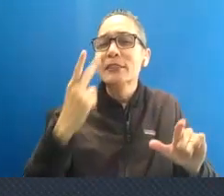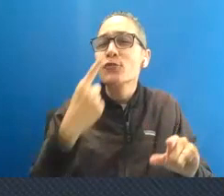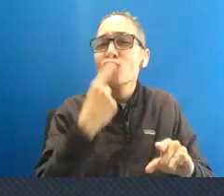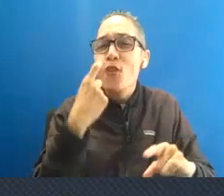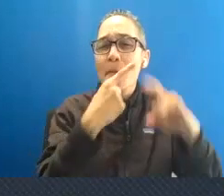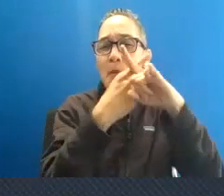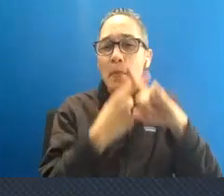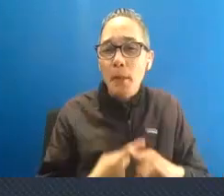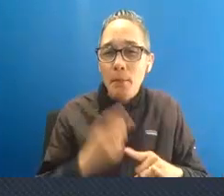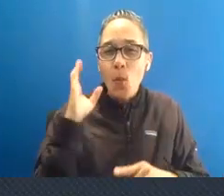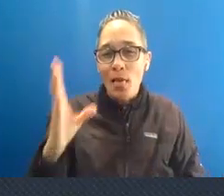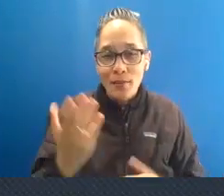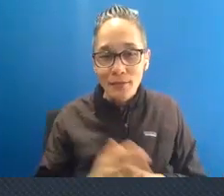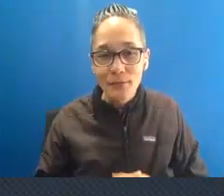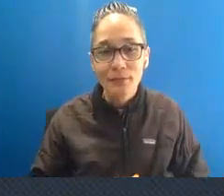what boxes need correcting.